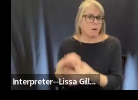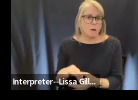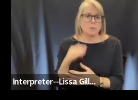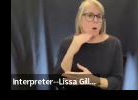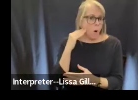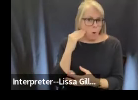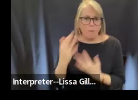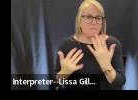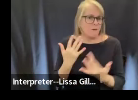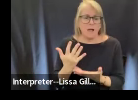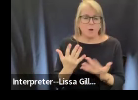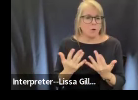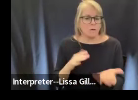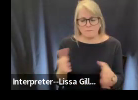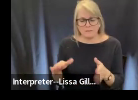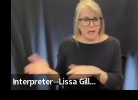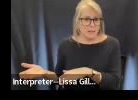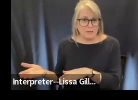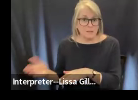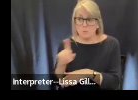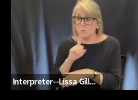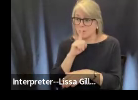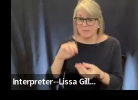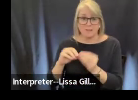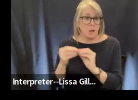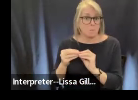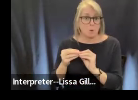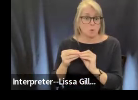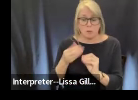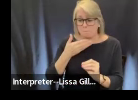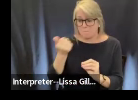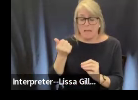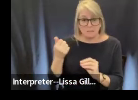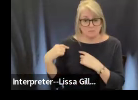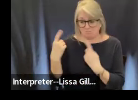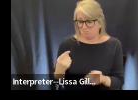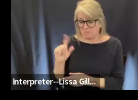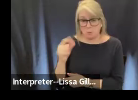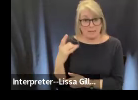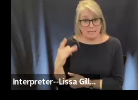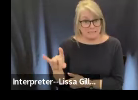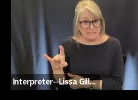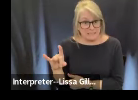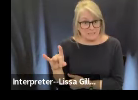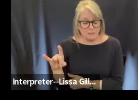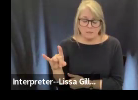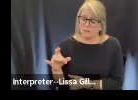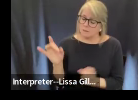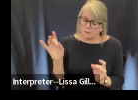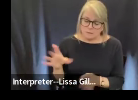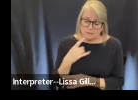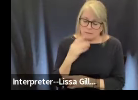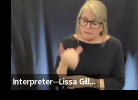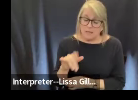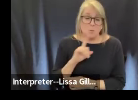The stats were some of the best since I've been here since 2018. And I hate to say it that way, certainly, because any